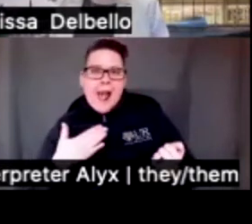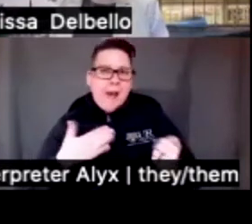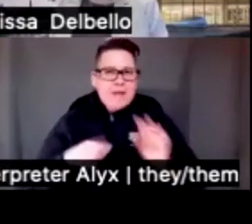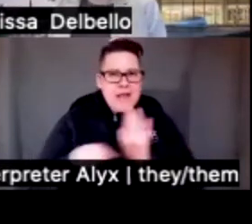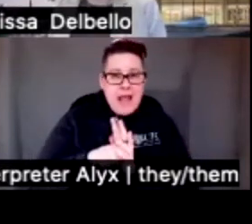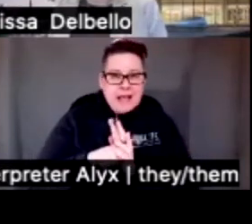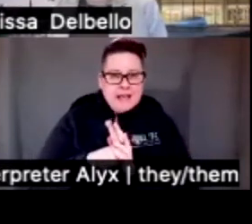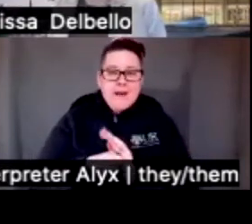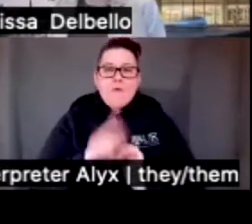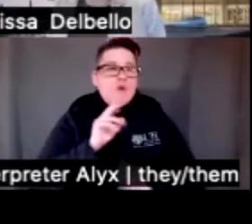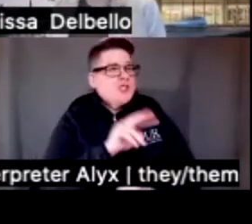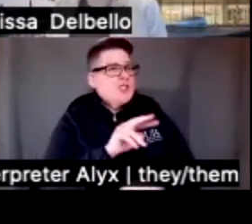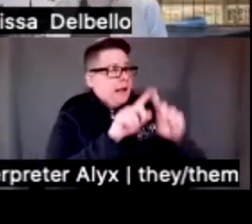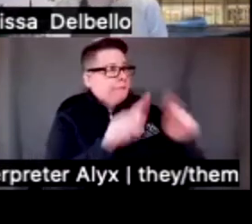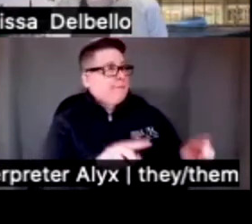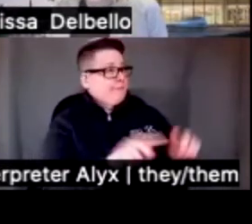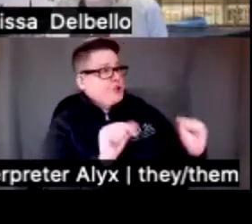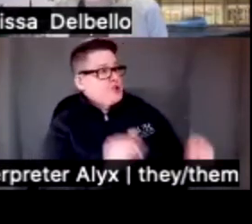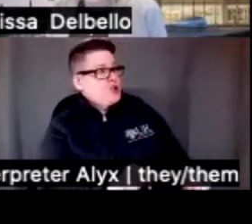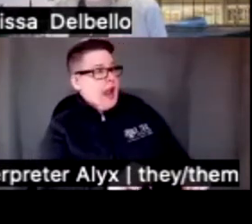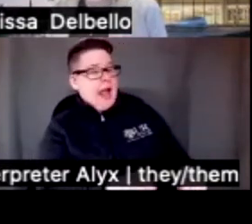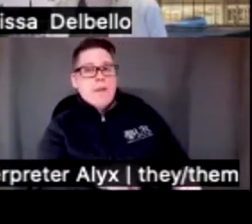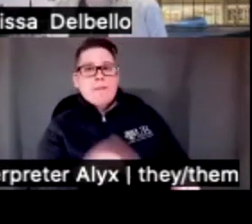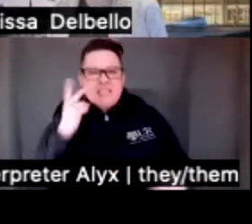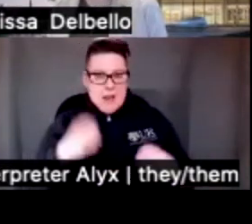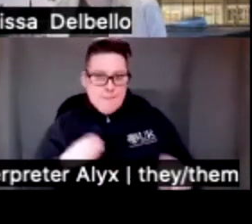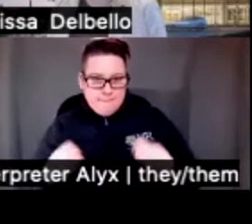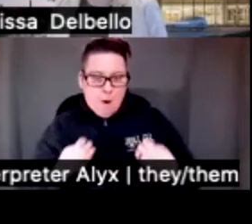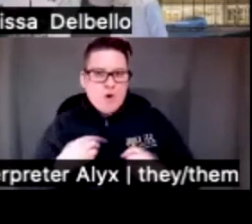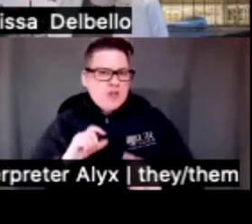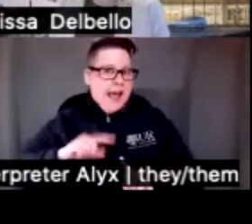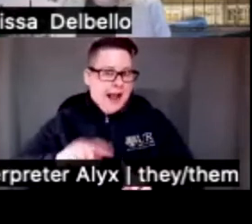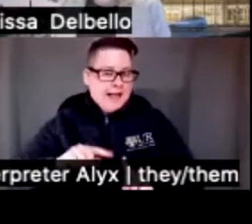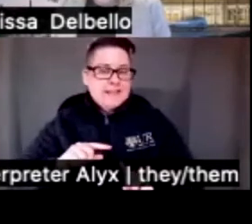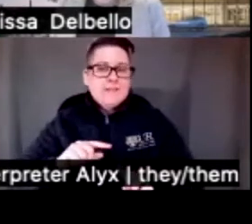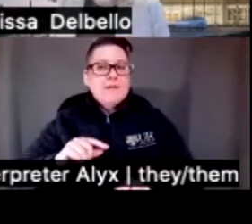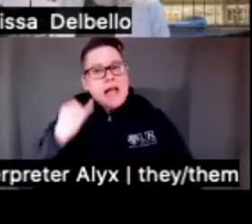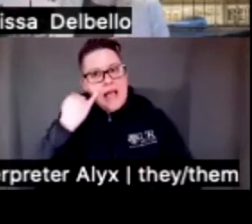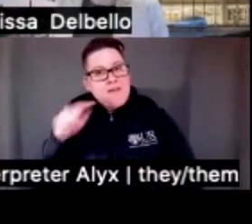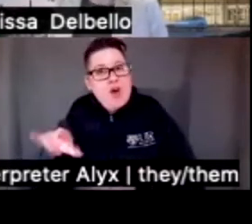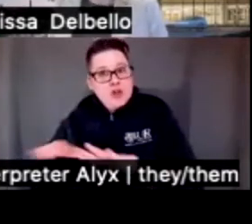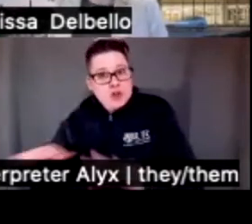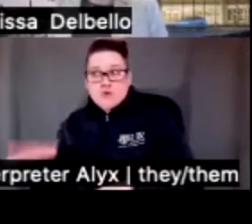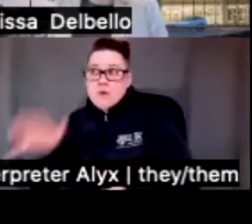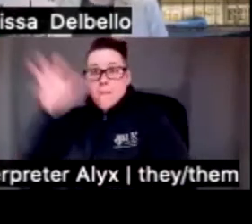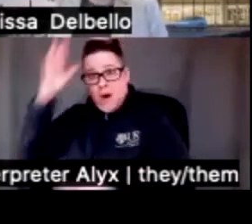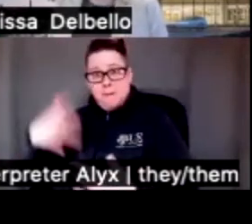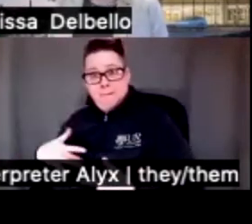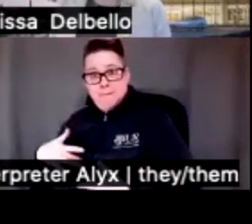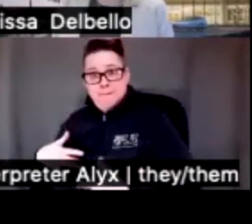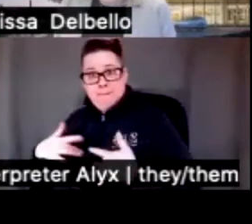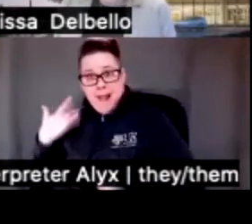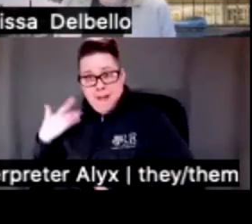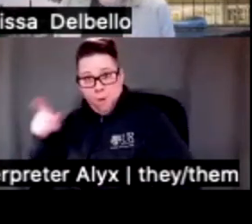shape. And what you can see is that the offspring of bipolar parents look very similar to the offspring